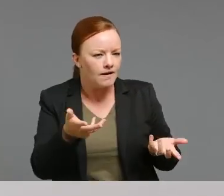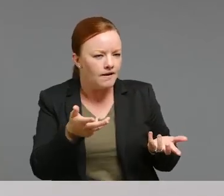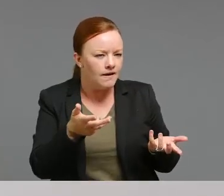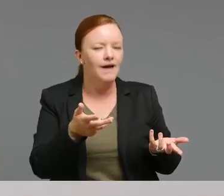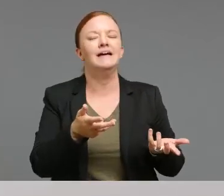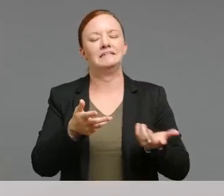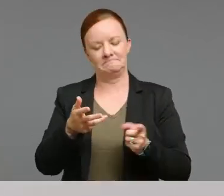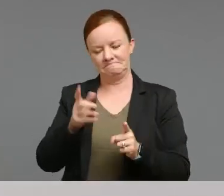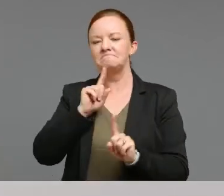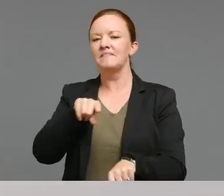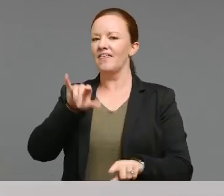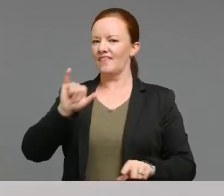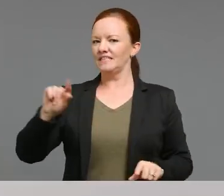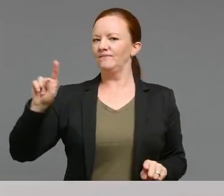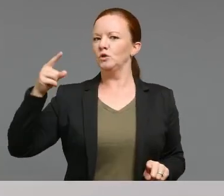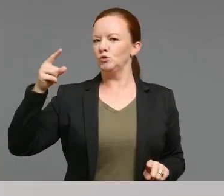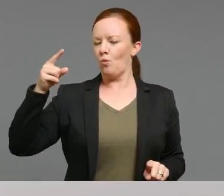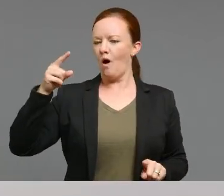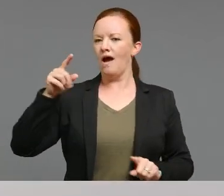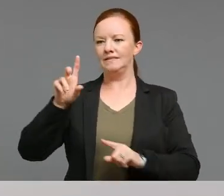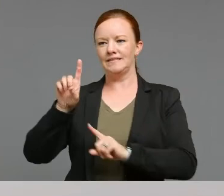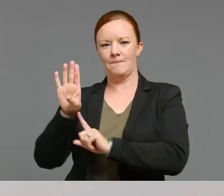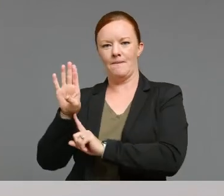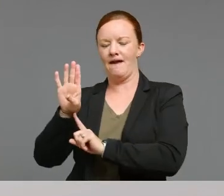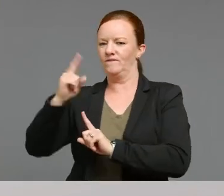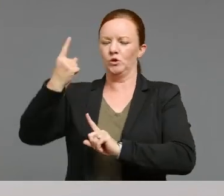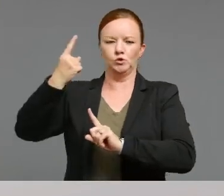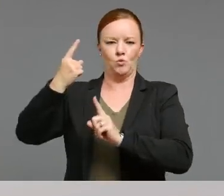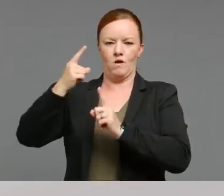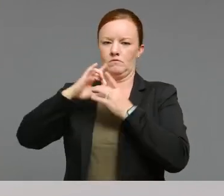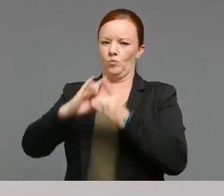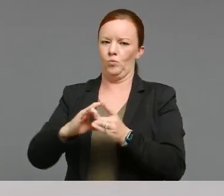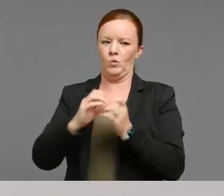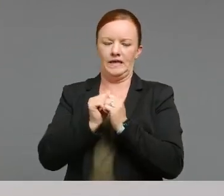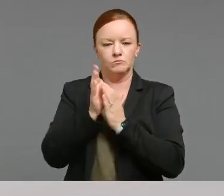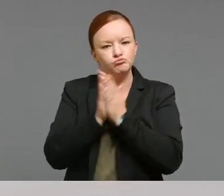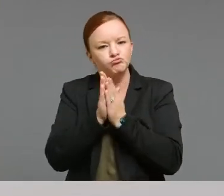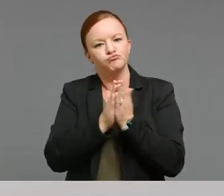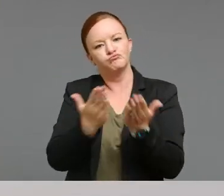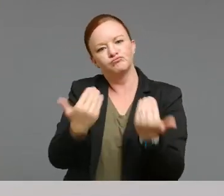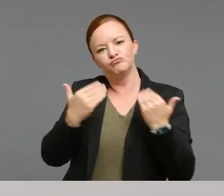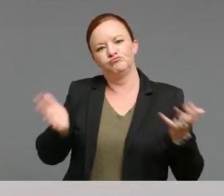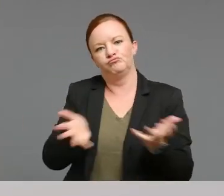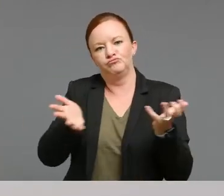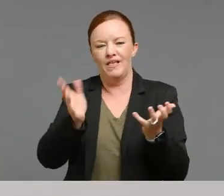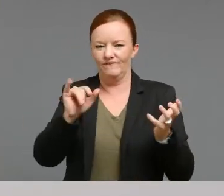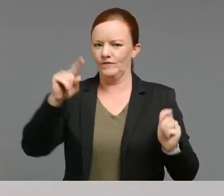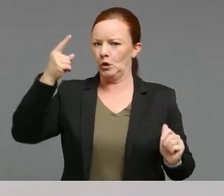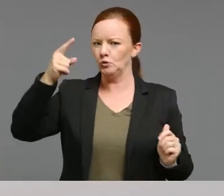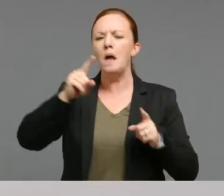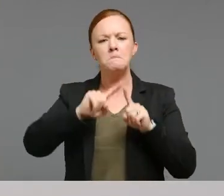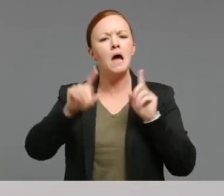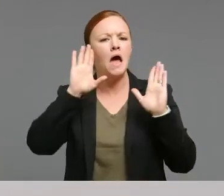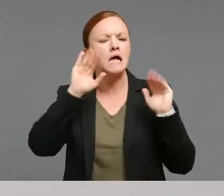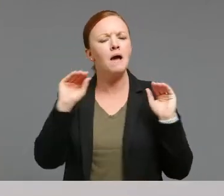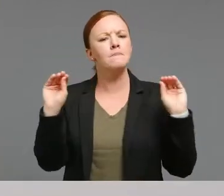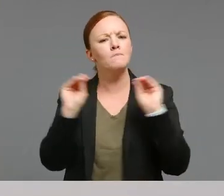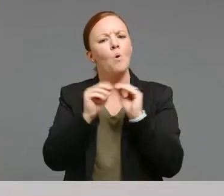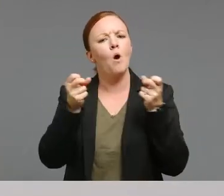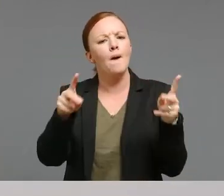That's the first one that we've gotten into with the incentives kind of thing, but we anticipate that there will be more.